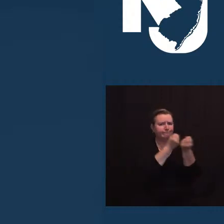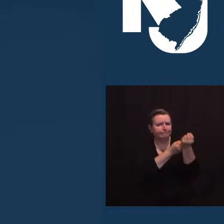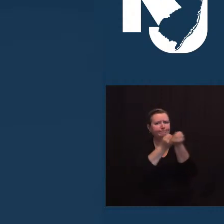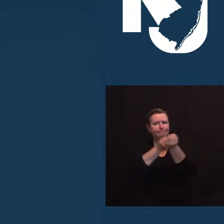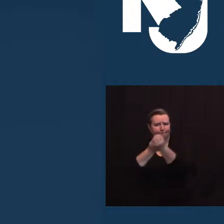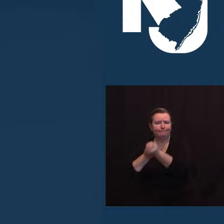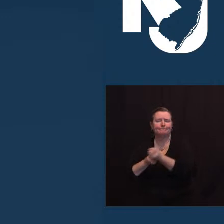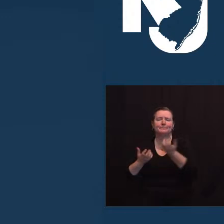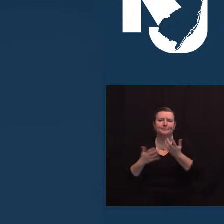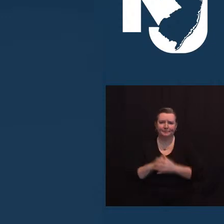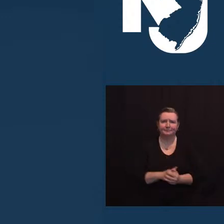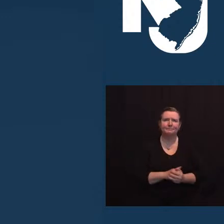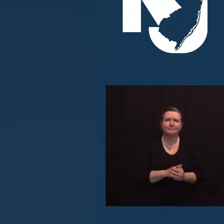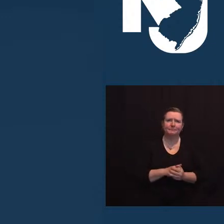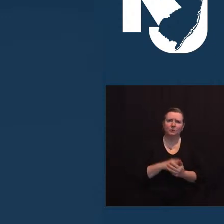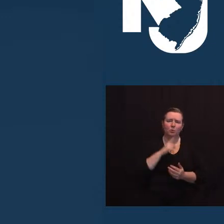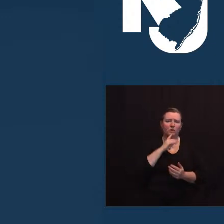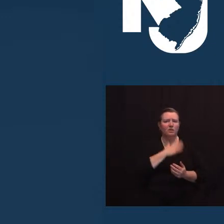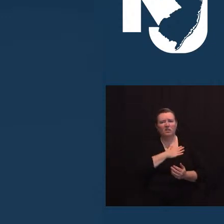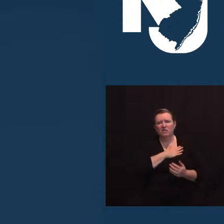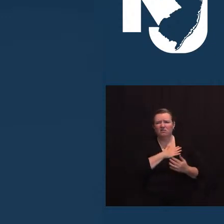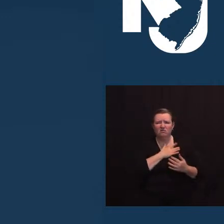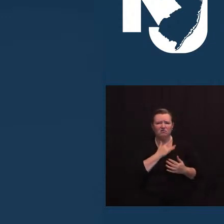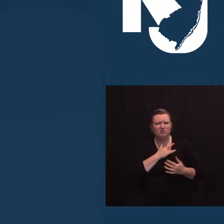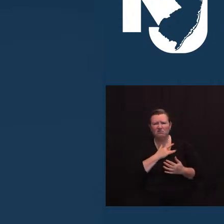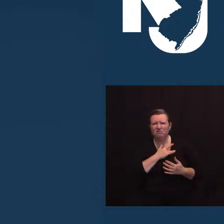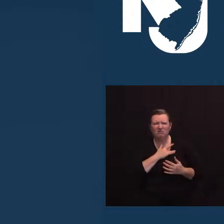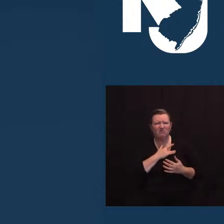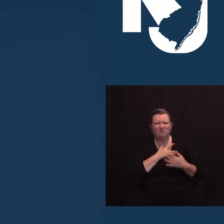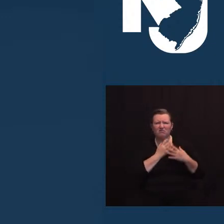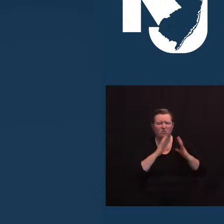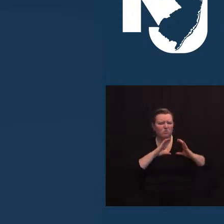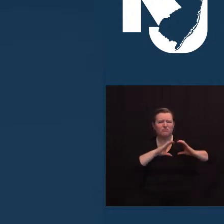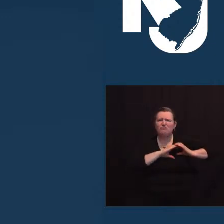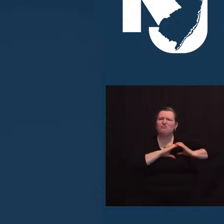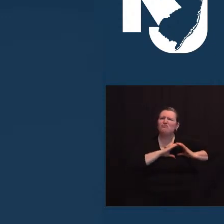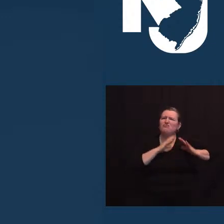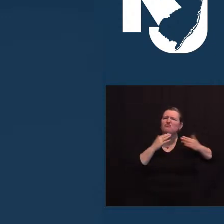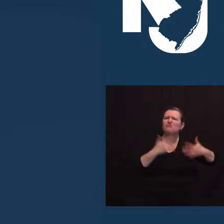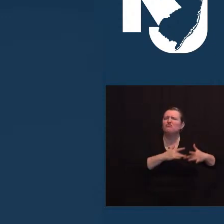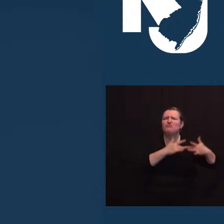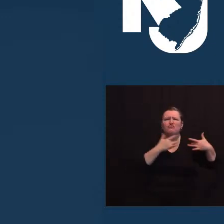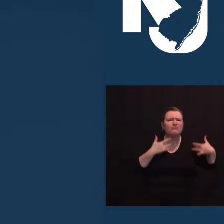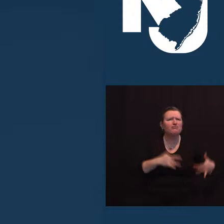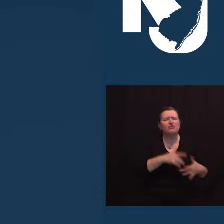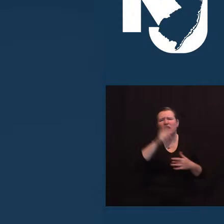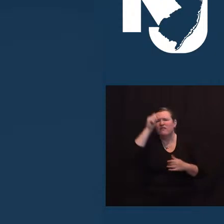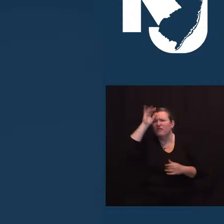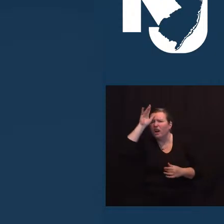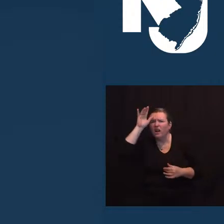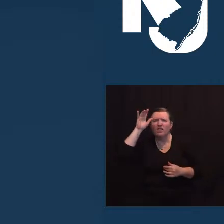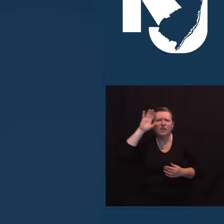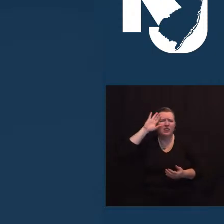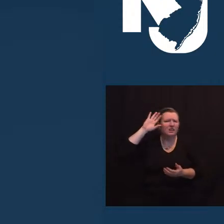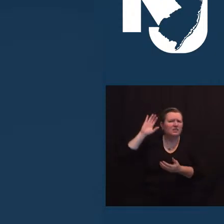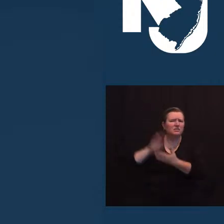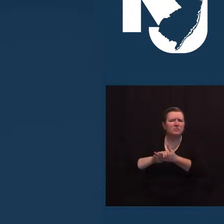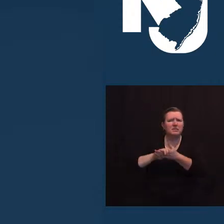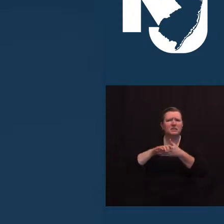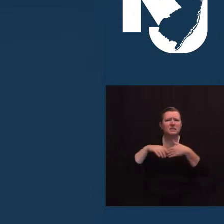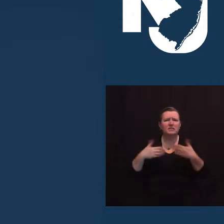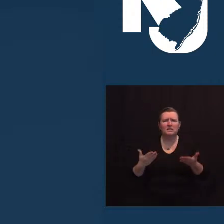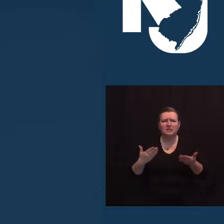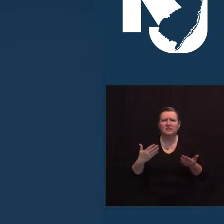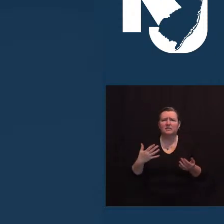He had a heart of gold and was a loving and compassionate father and husband. He also shared that compassion as a regular